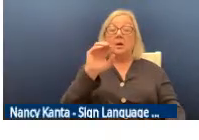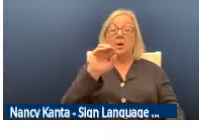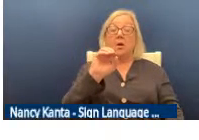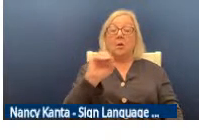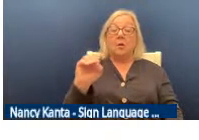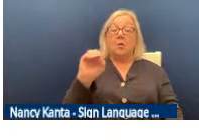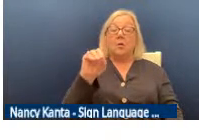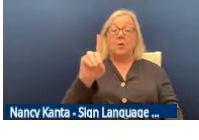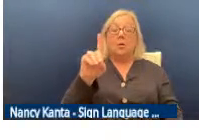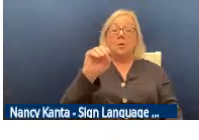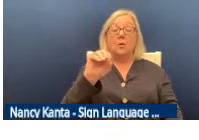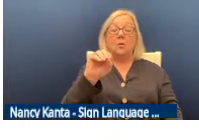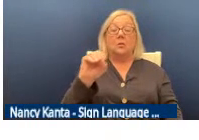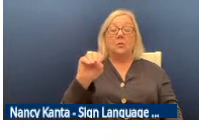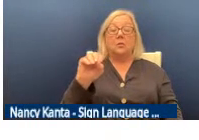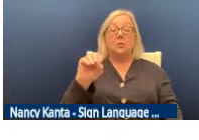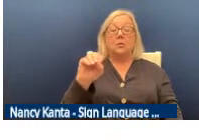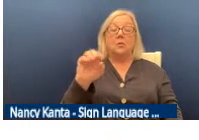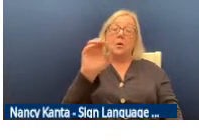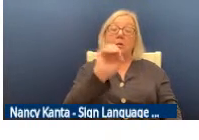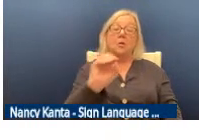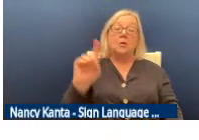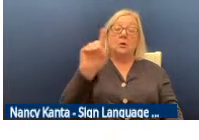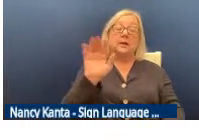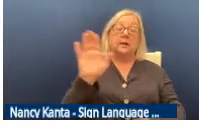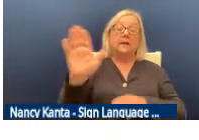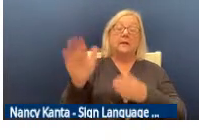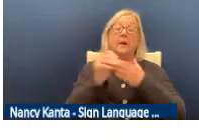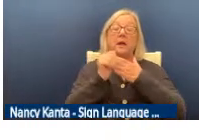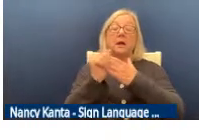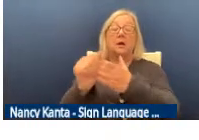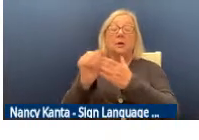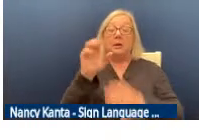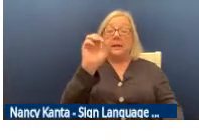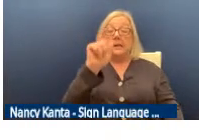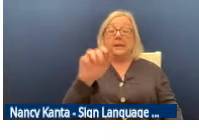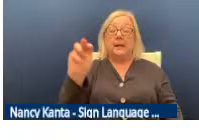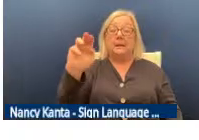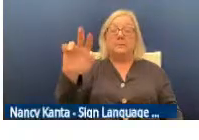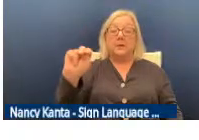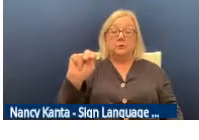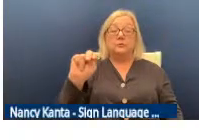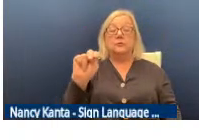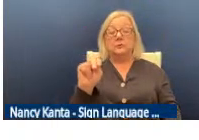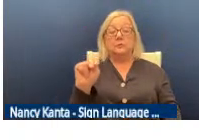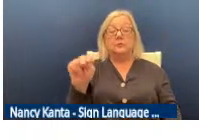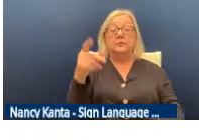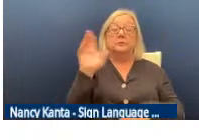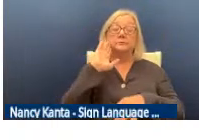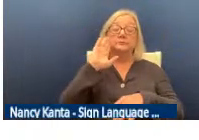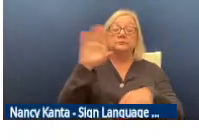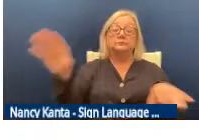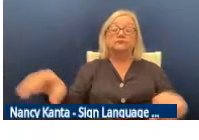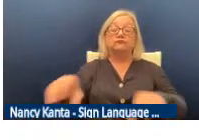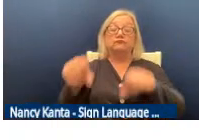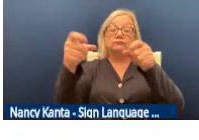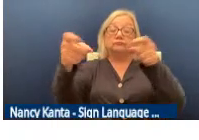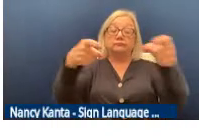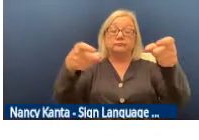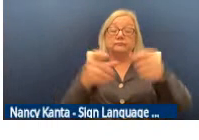administered project out of the IBR program. So next slide, please.